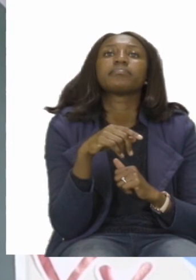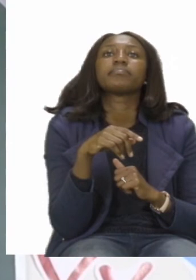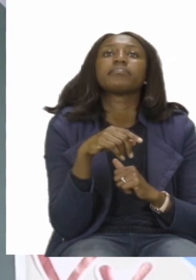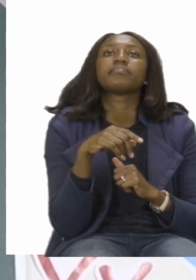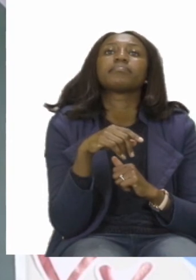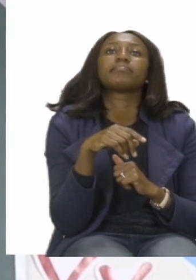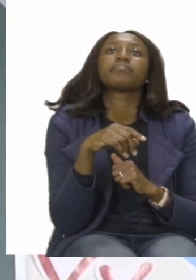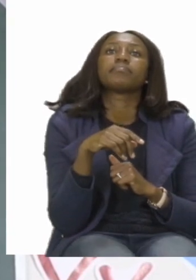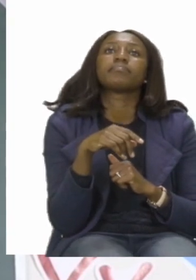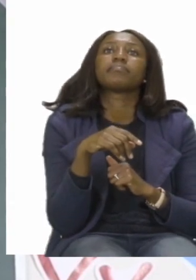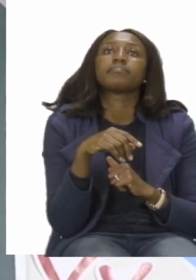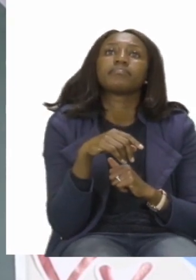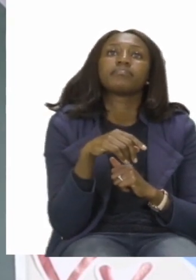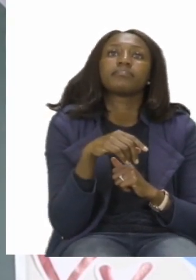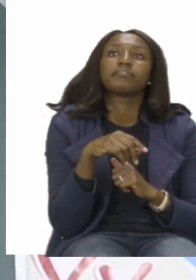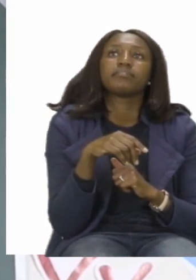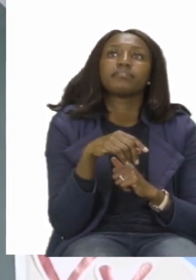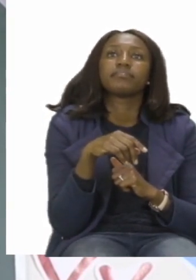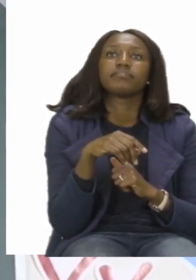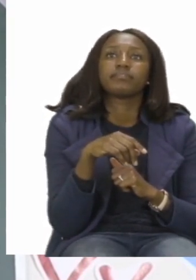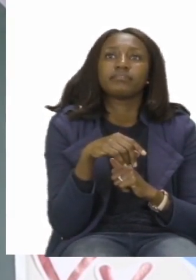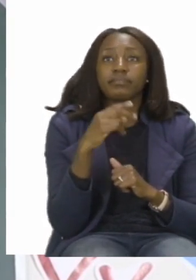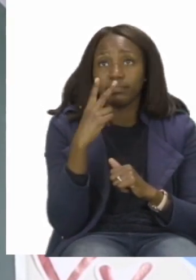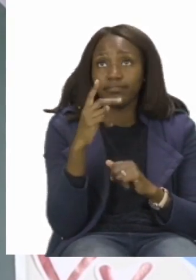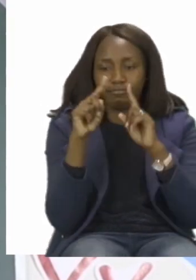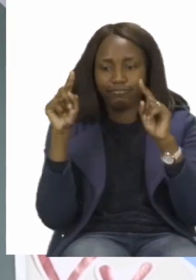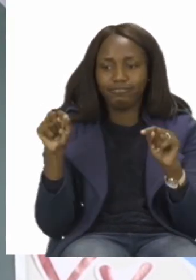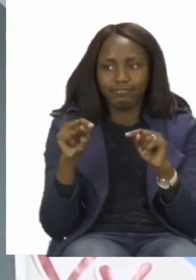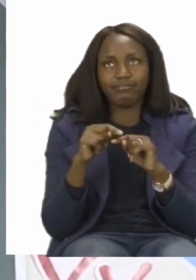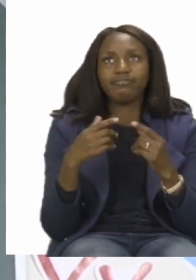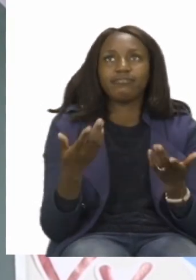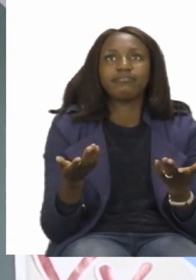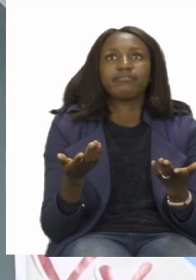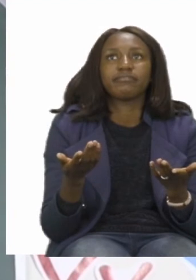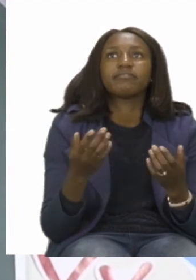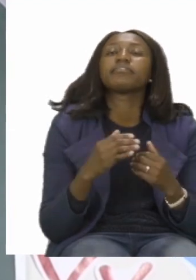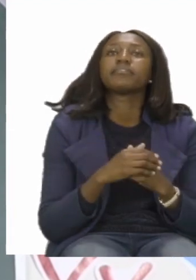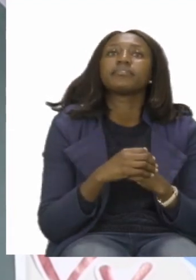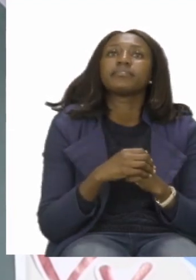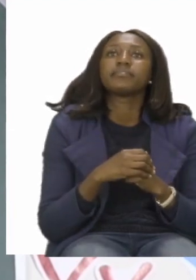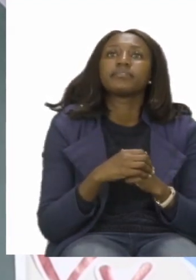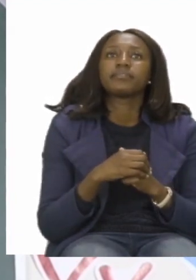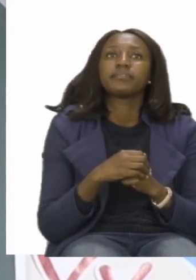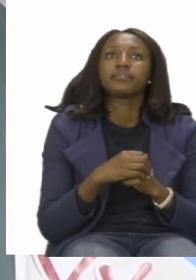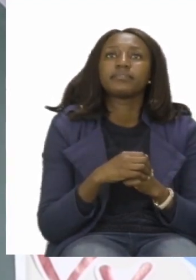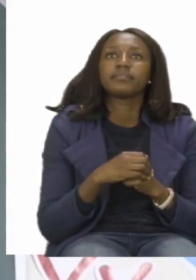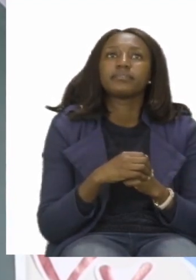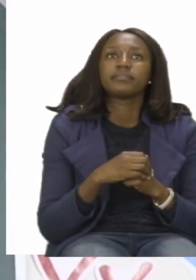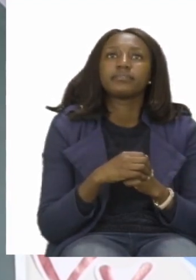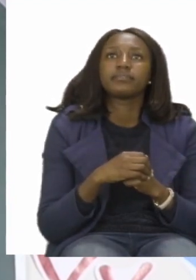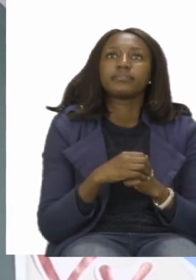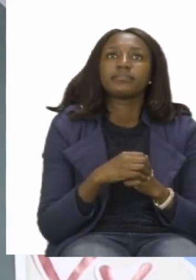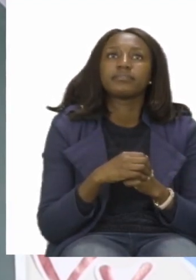a cube in 3D becomes a square in 2D.